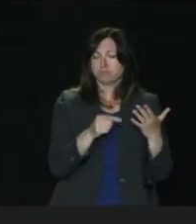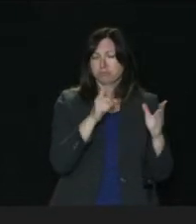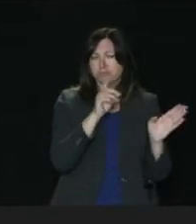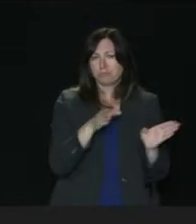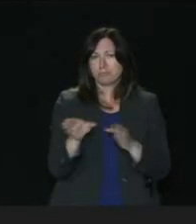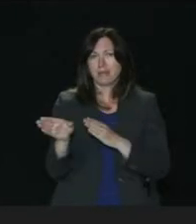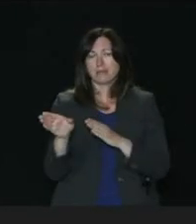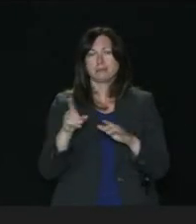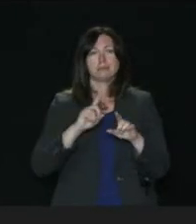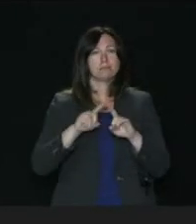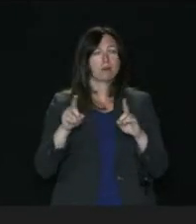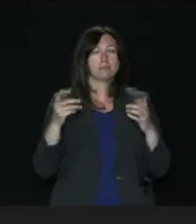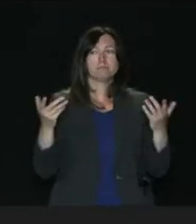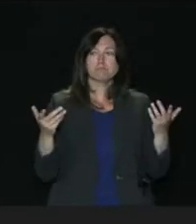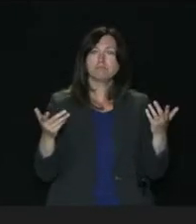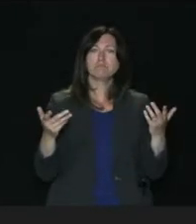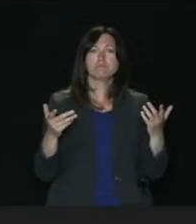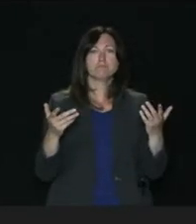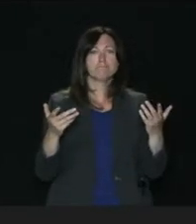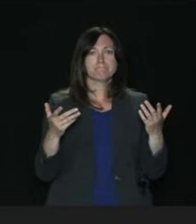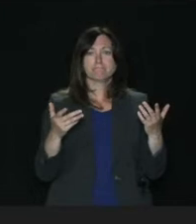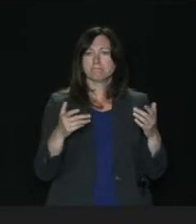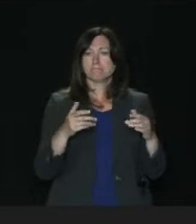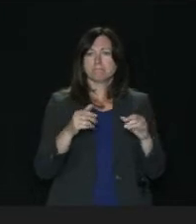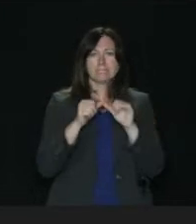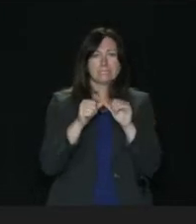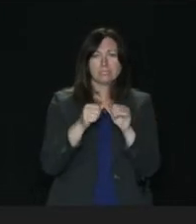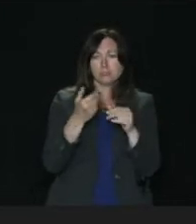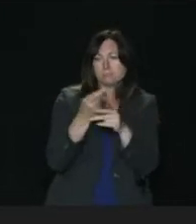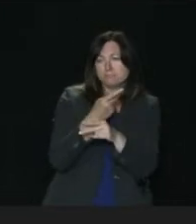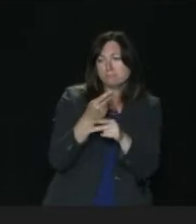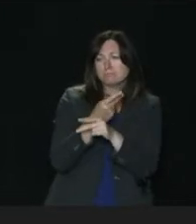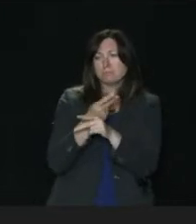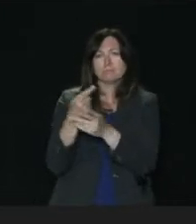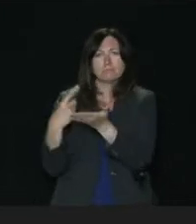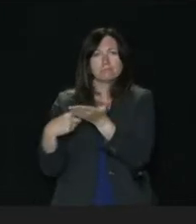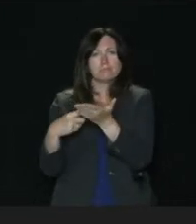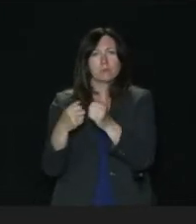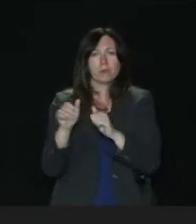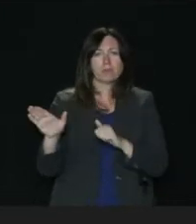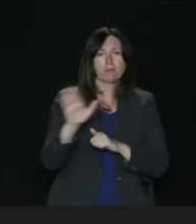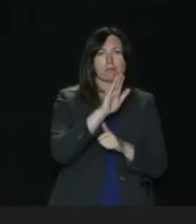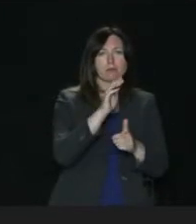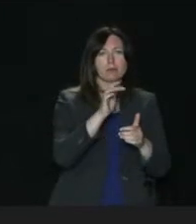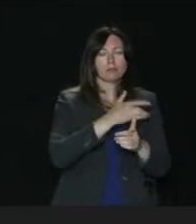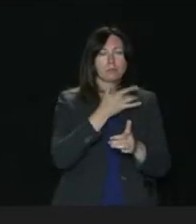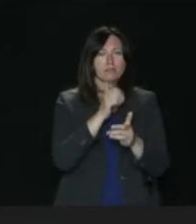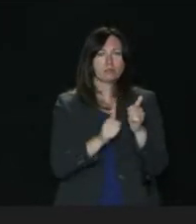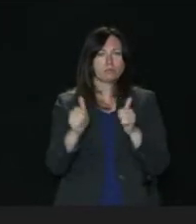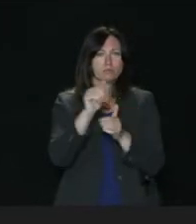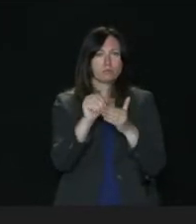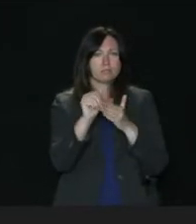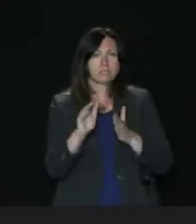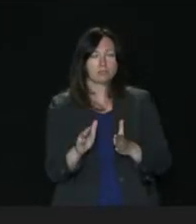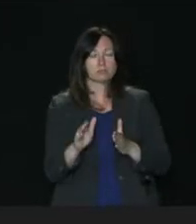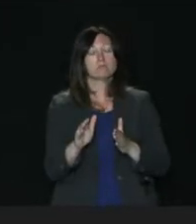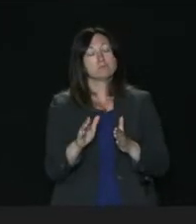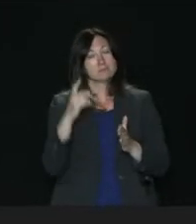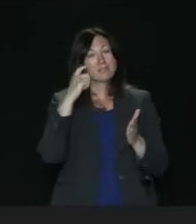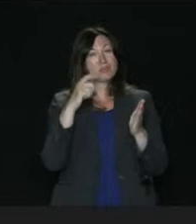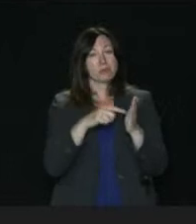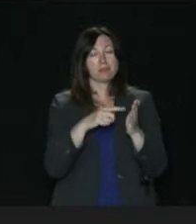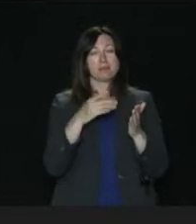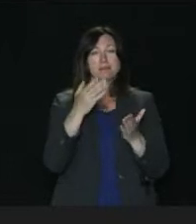looking at the issue and with our provincial territorial counterparts, recognizing that there's still maybe